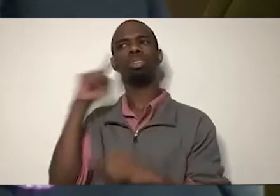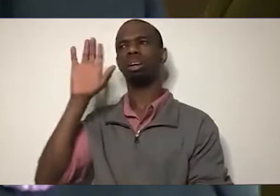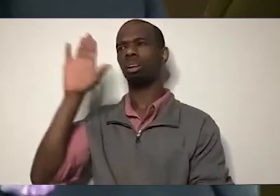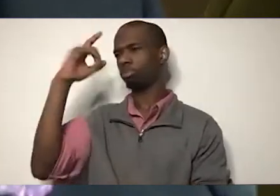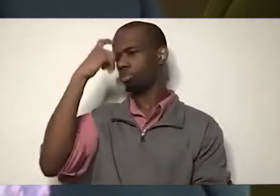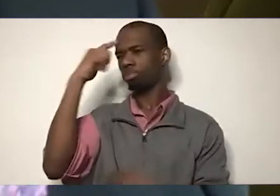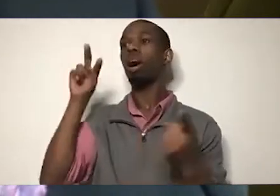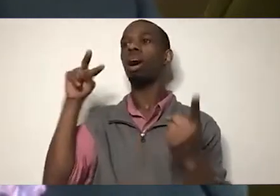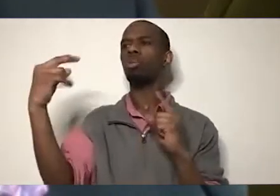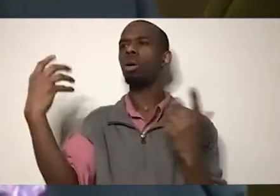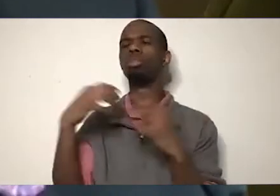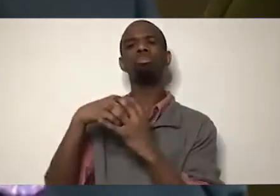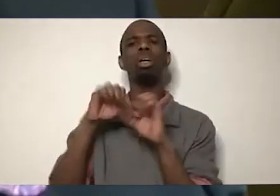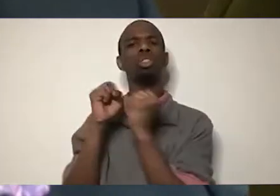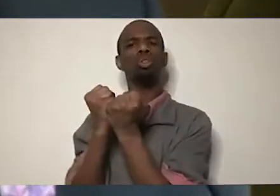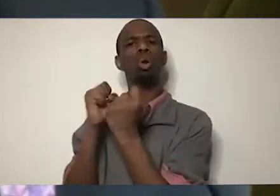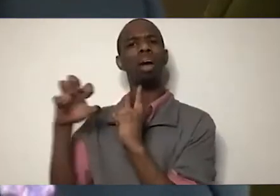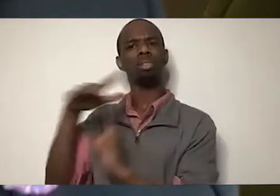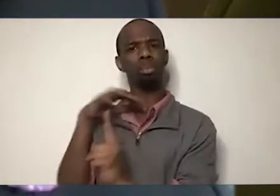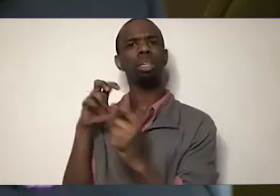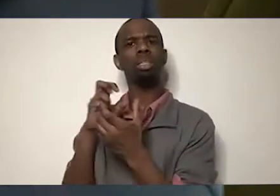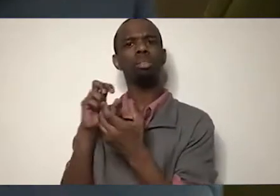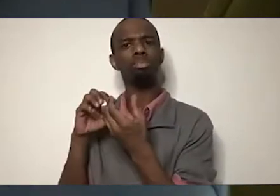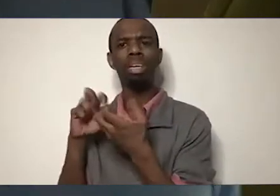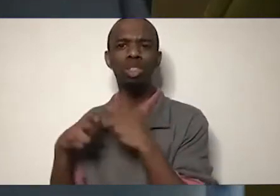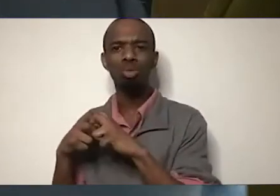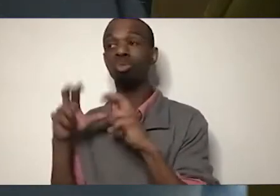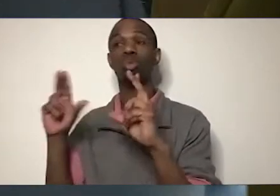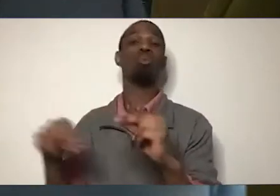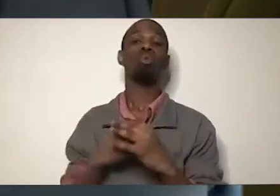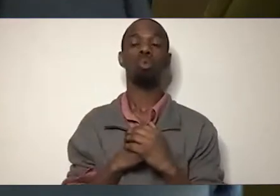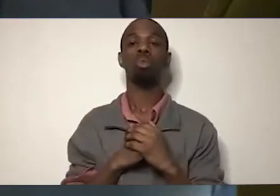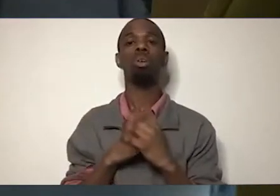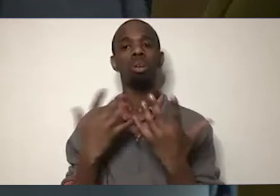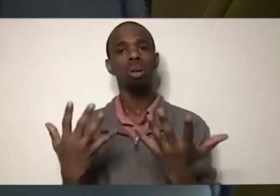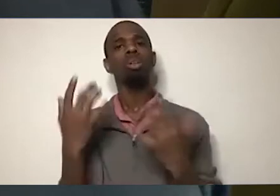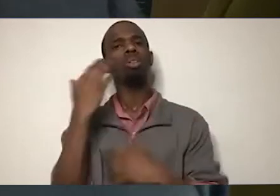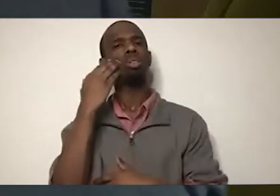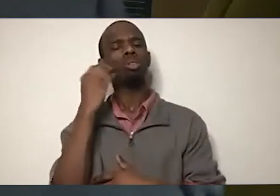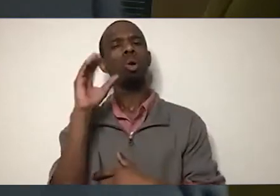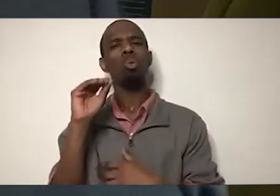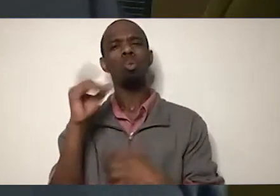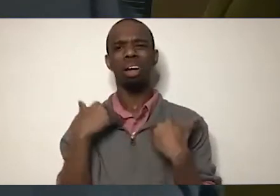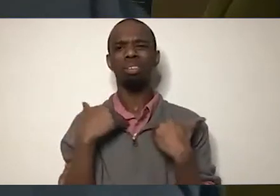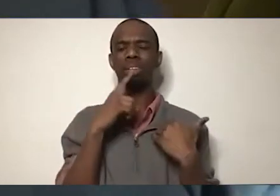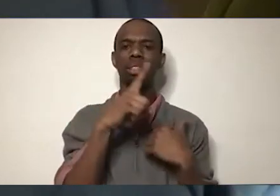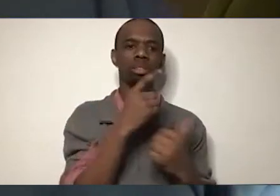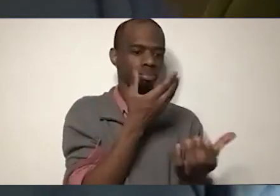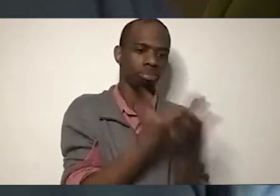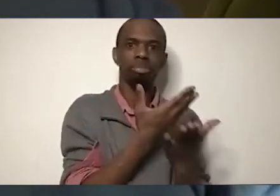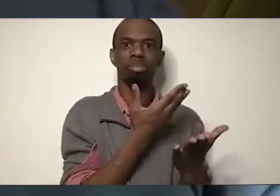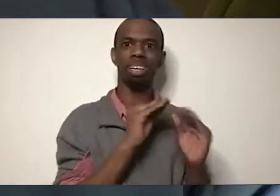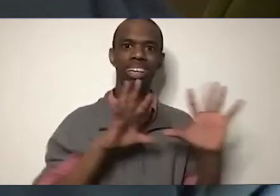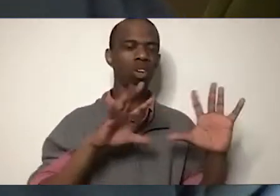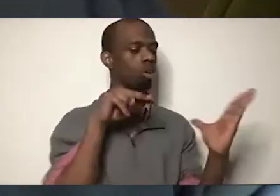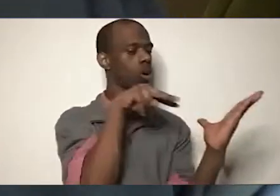the discussions talk about socioeconomics. In fact, if you read the accounts of Flint, as I did, I went back years to find out what